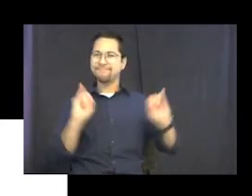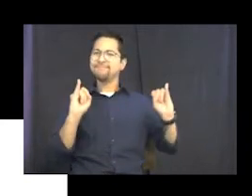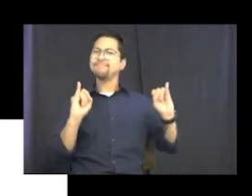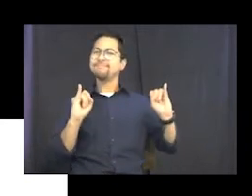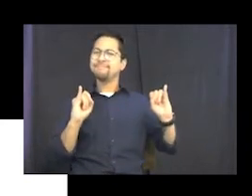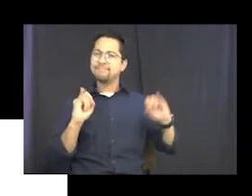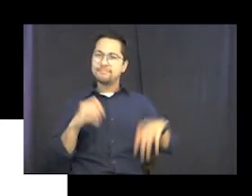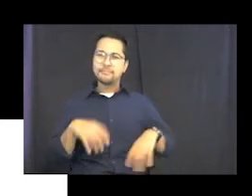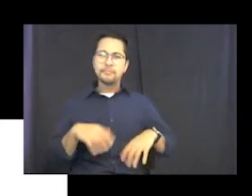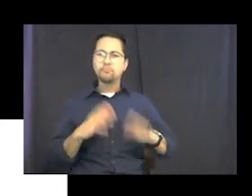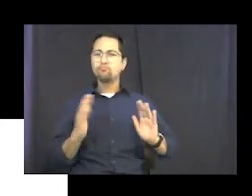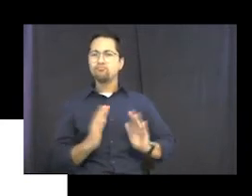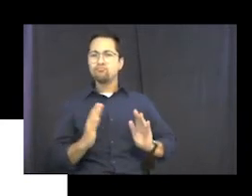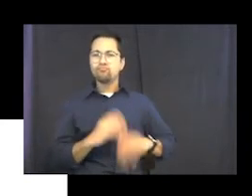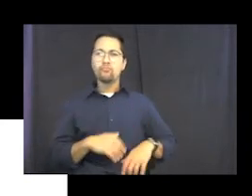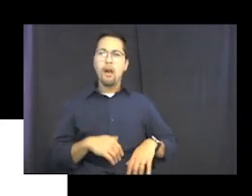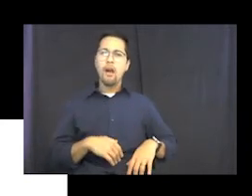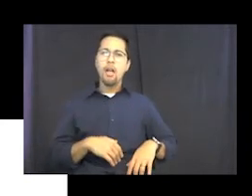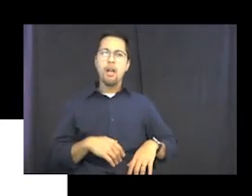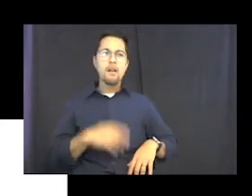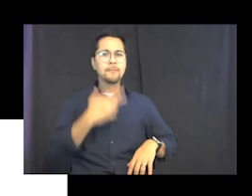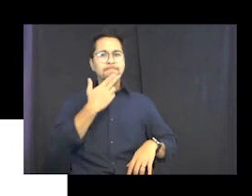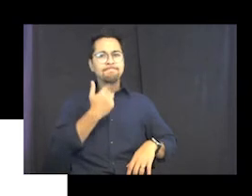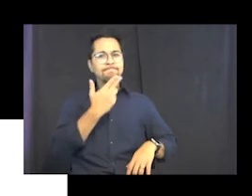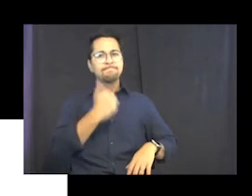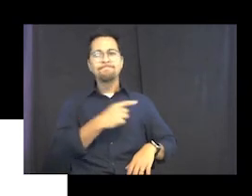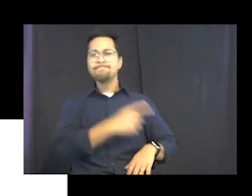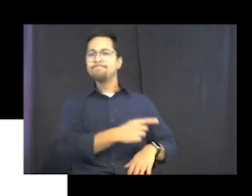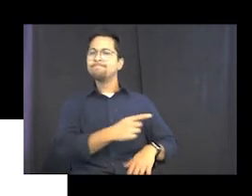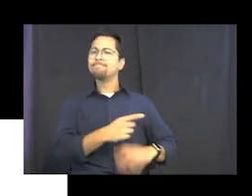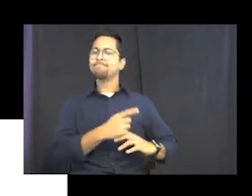independent, smaller, and quaint